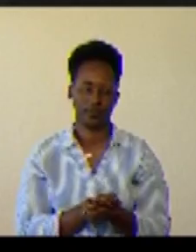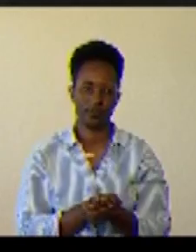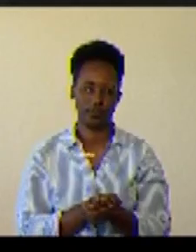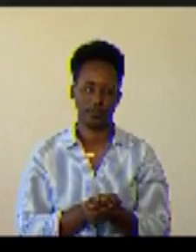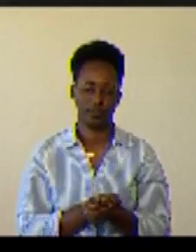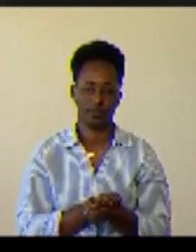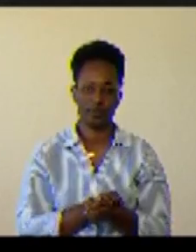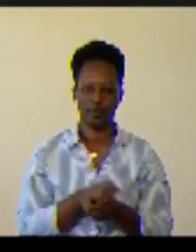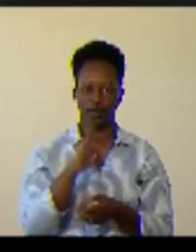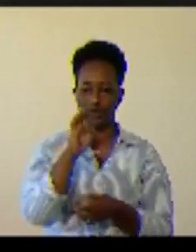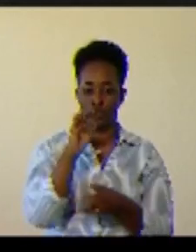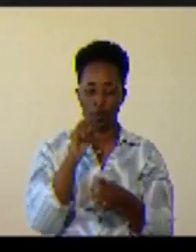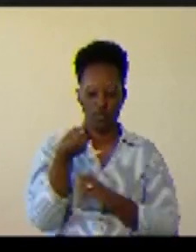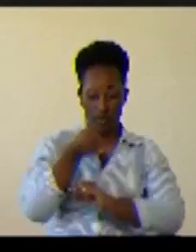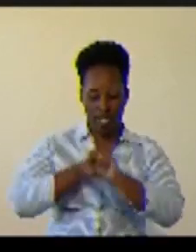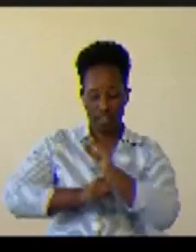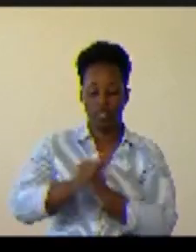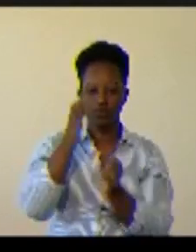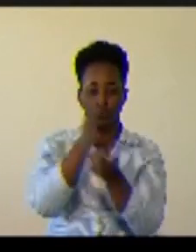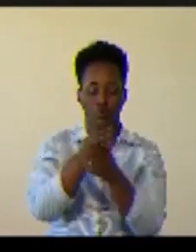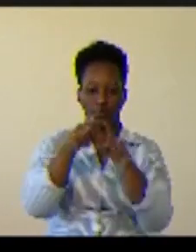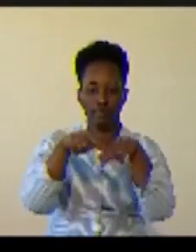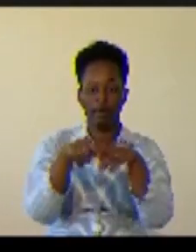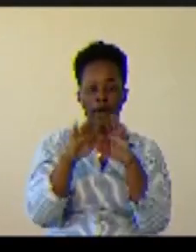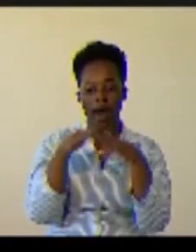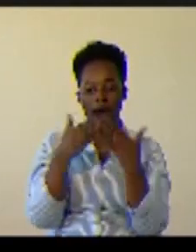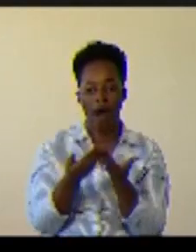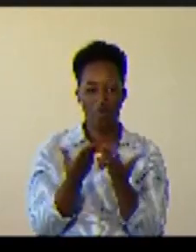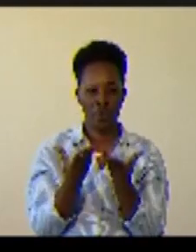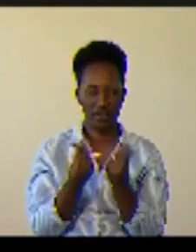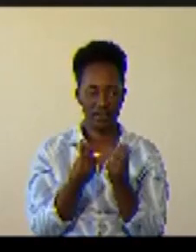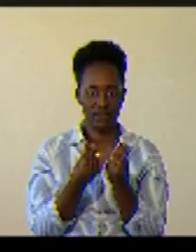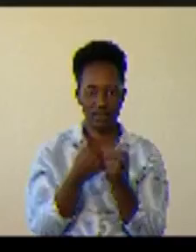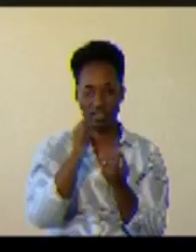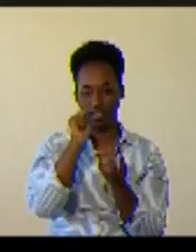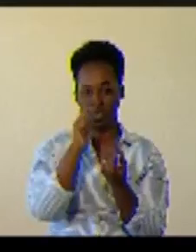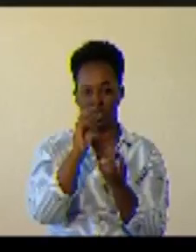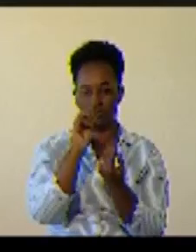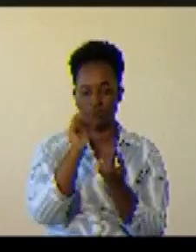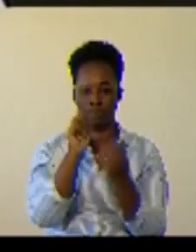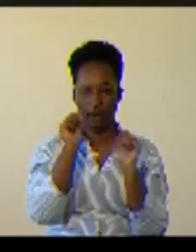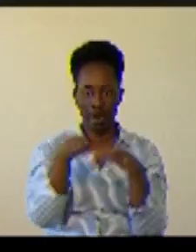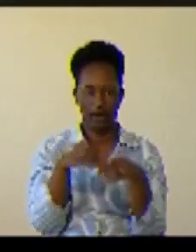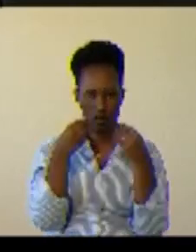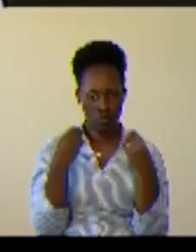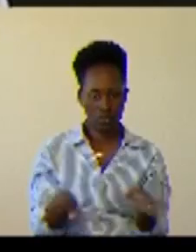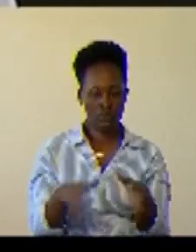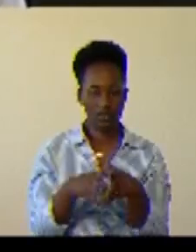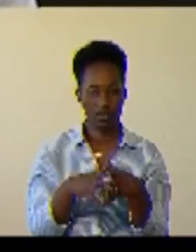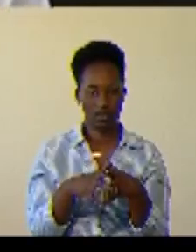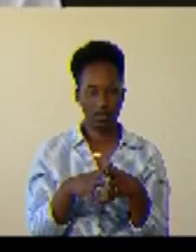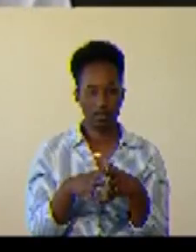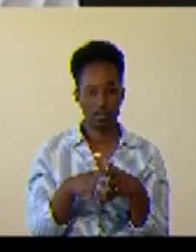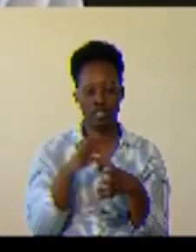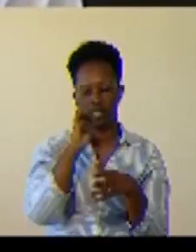The reactivity, of course, will depend on how easy the atom can lose the